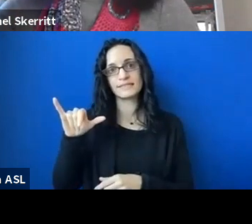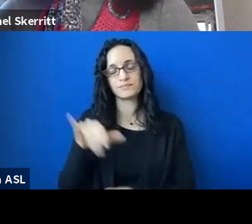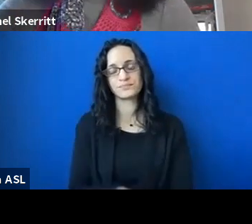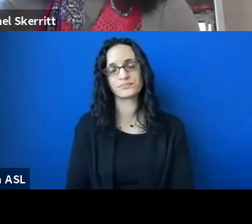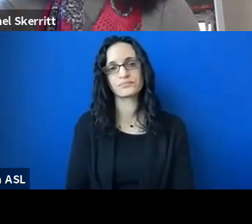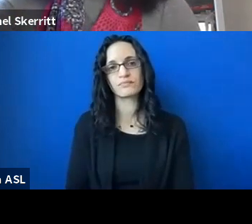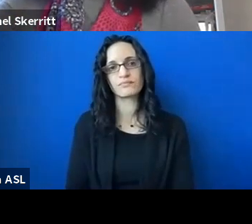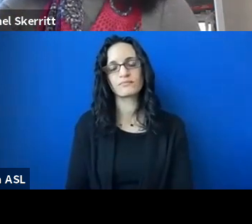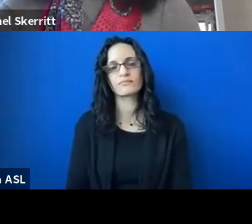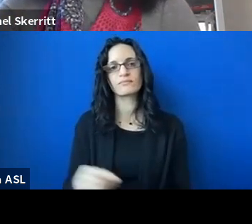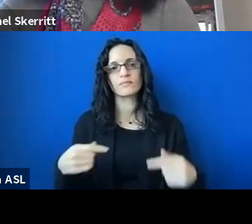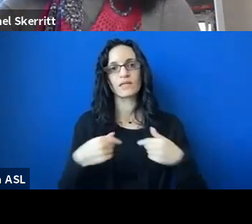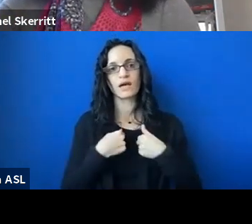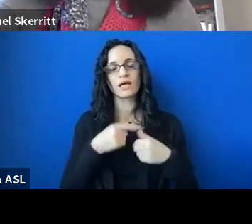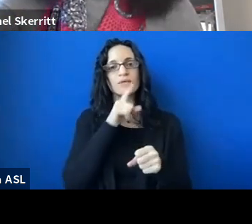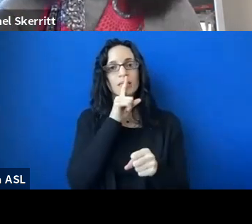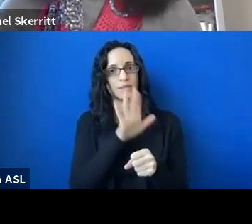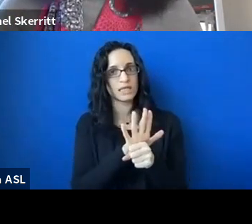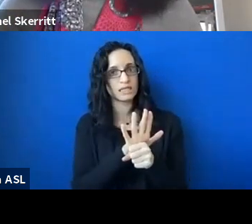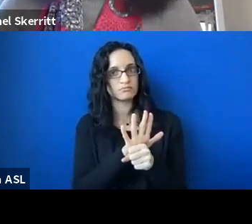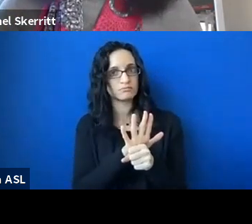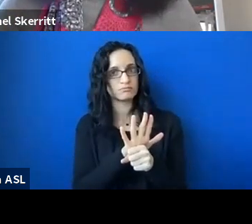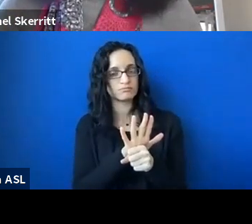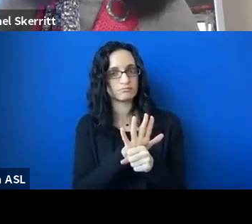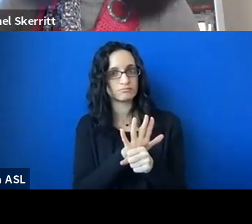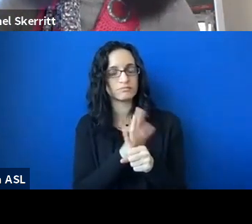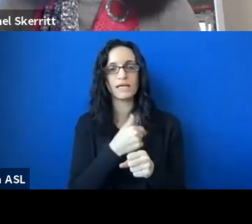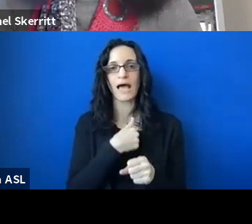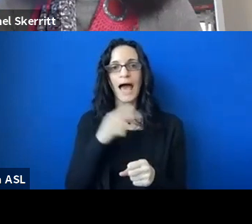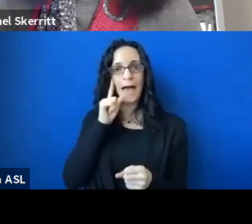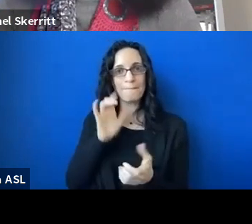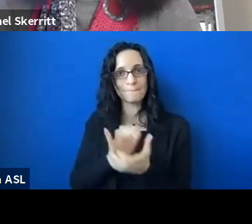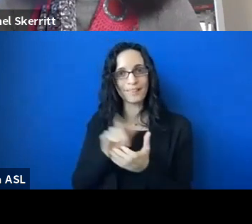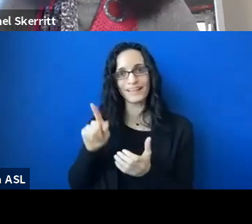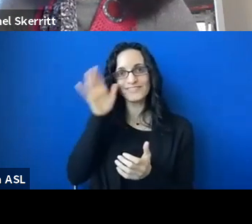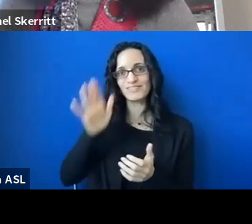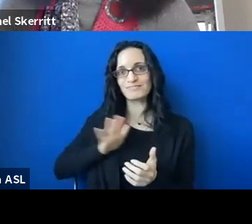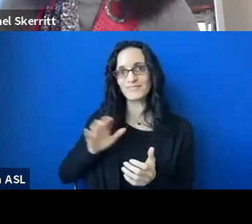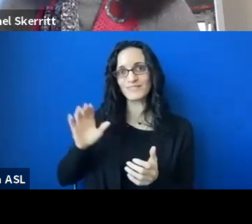I'm committed, I believe Mr. Condompassas is committed